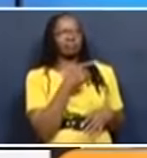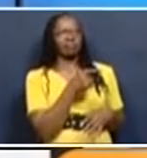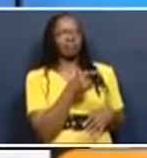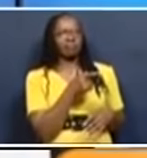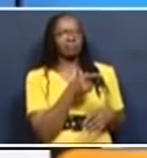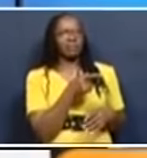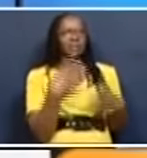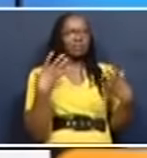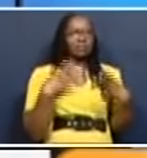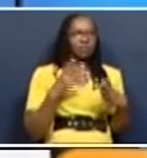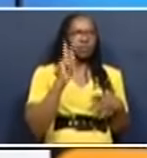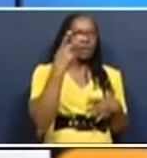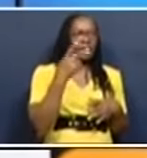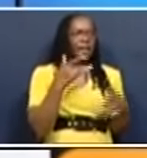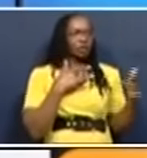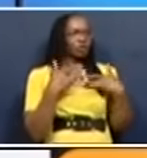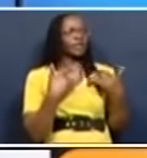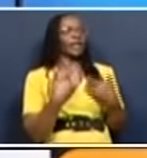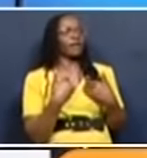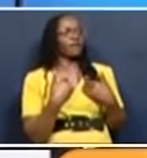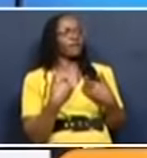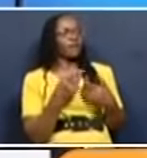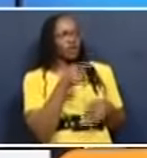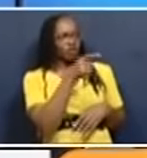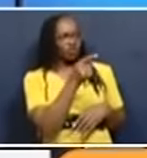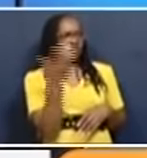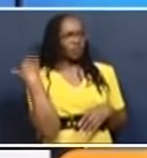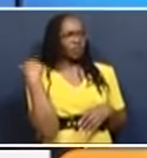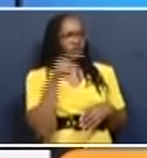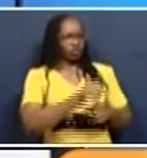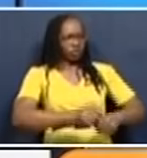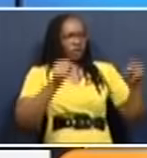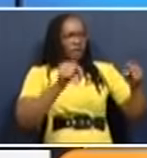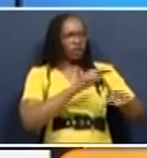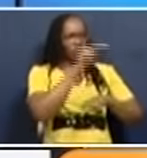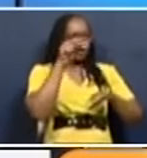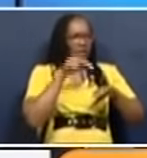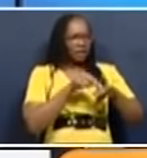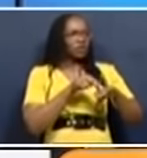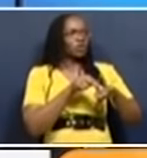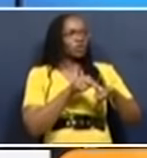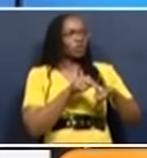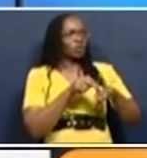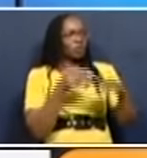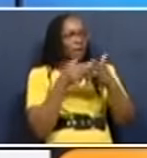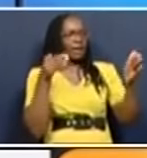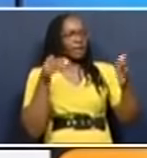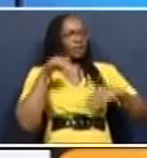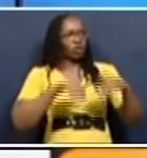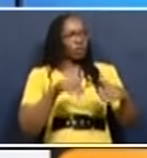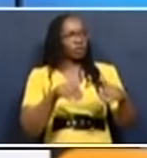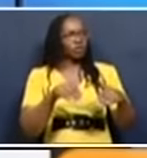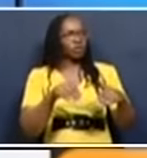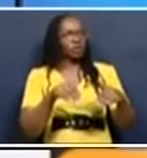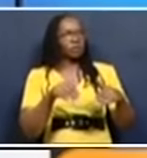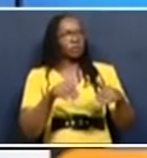raised issues about it. Yes. You are the chair of the National Anti-Corruption Campaign